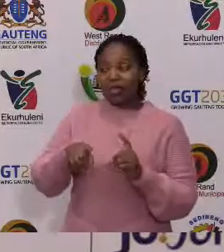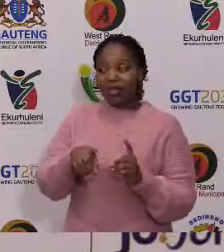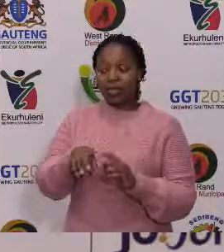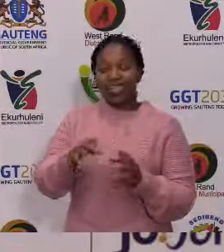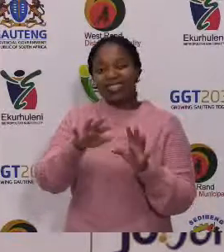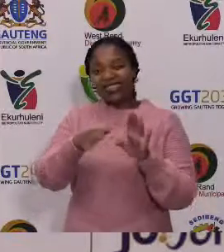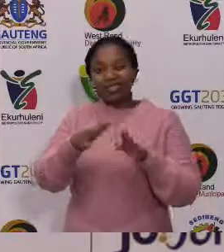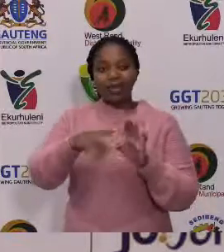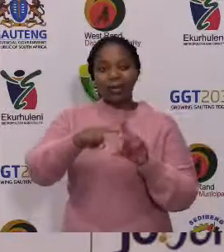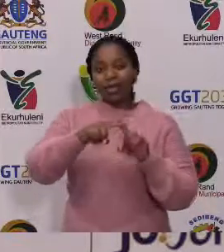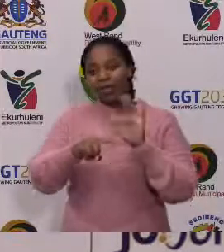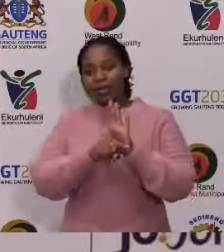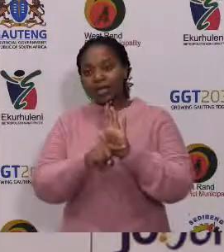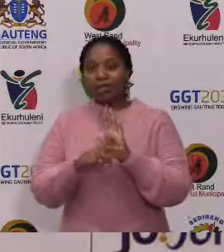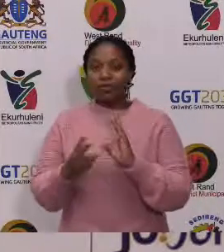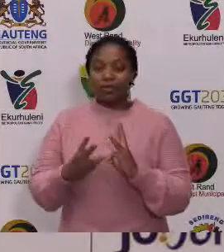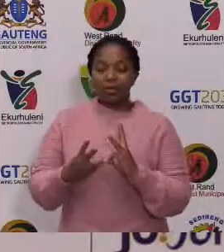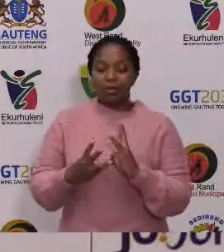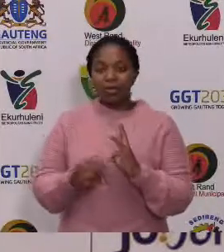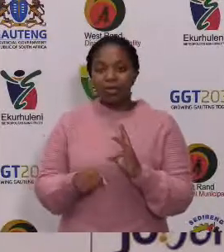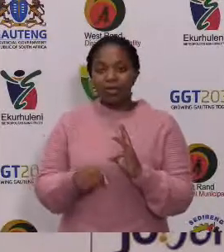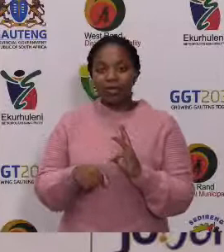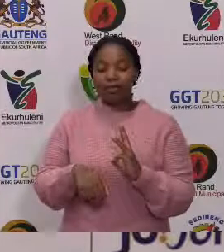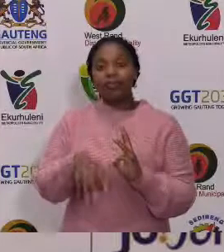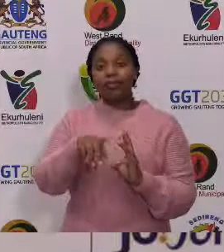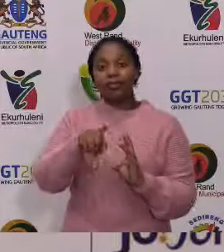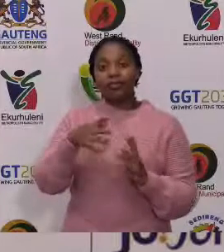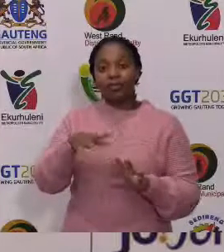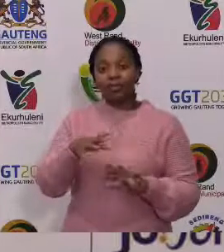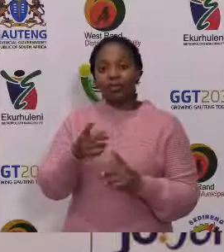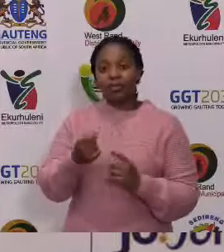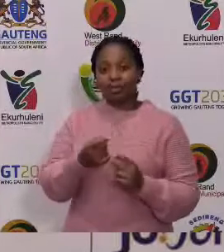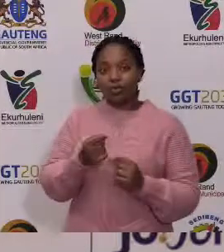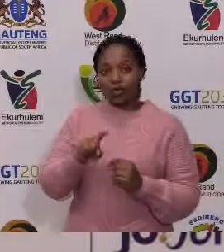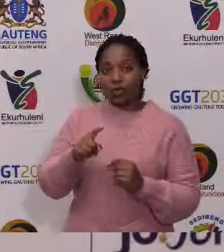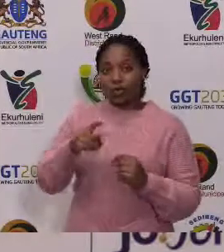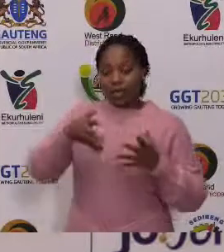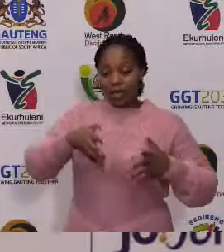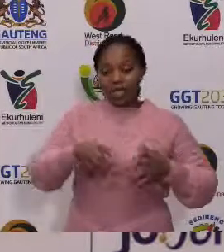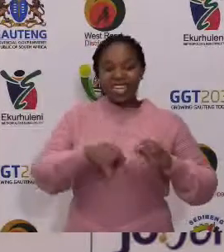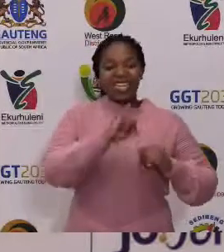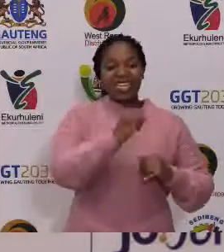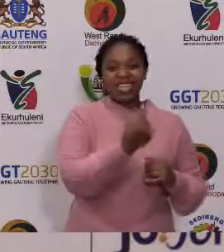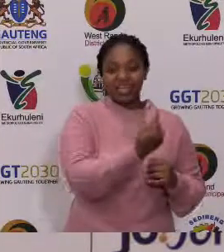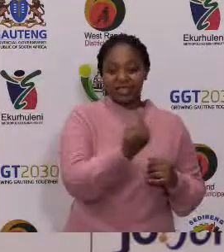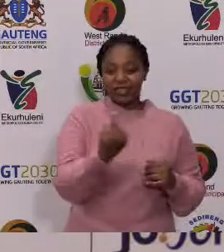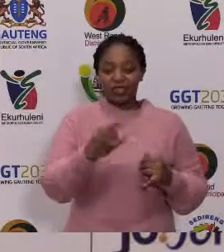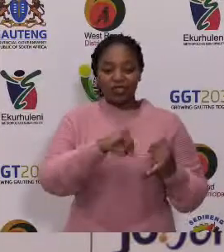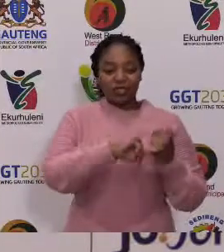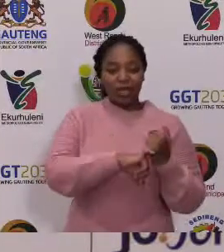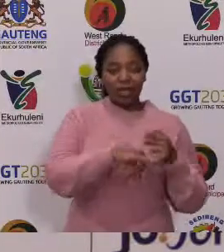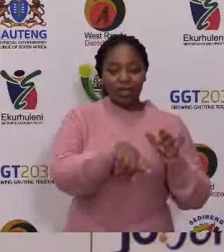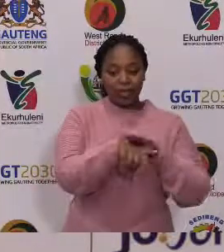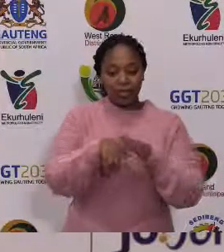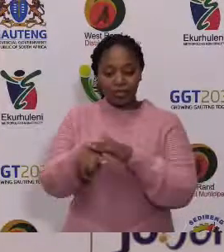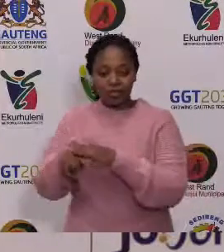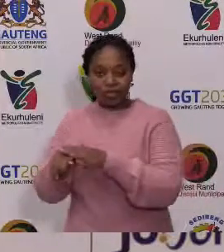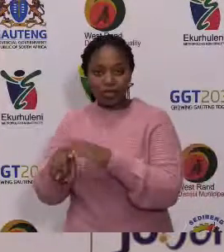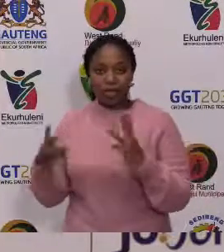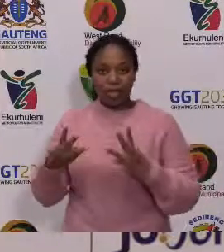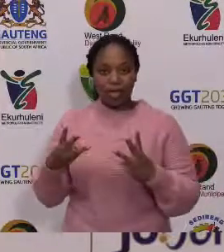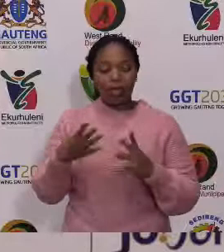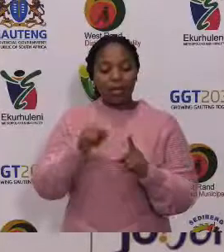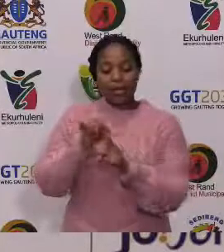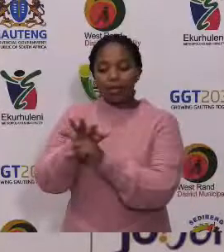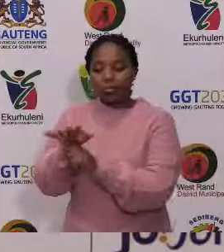people that have been infected, but we can actually provide you estimates down to each sub-district with regard to the number of people that have been infected,